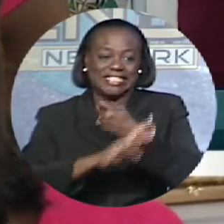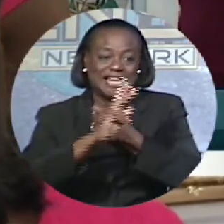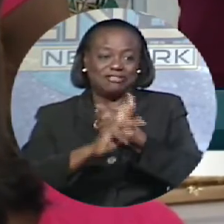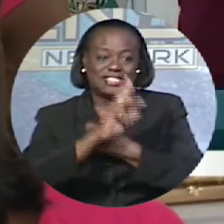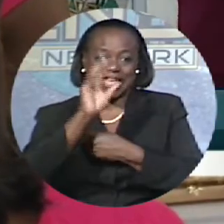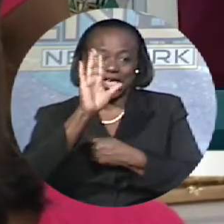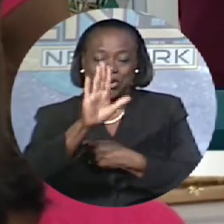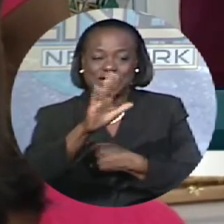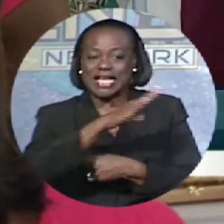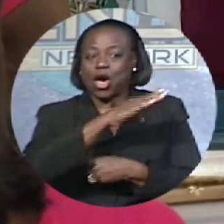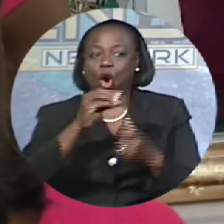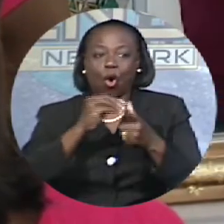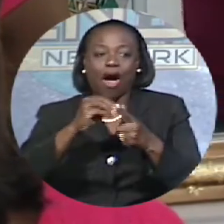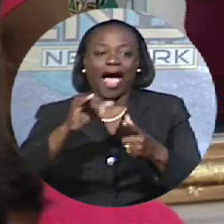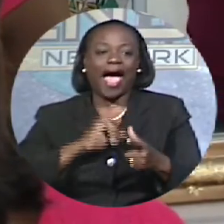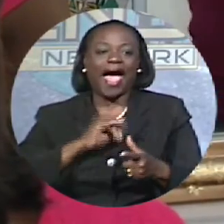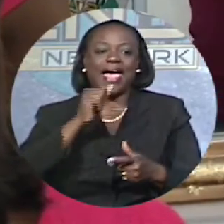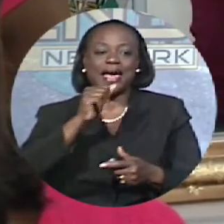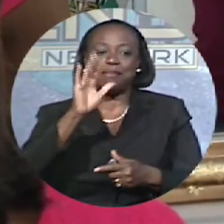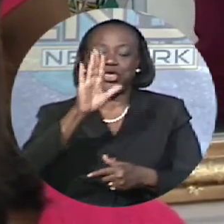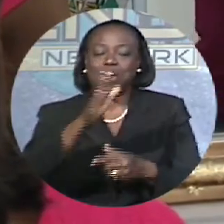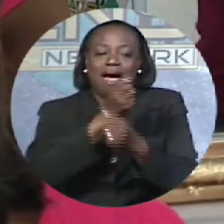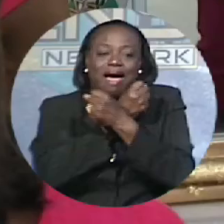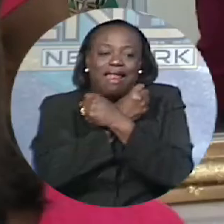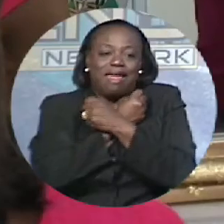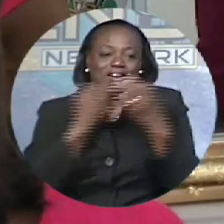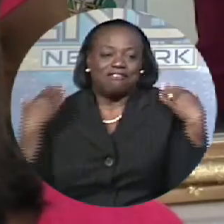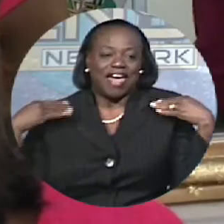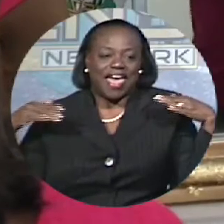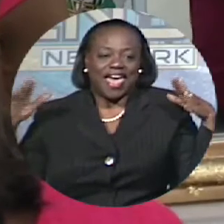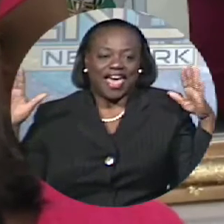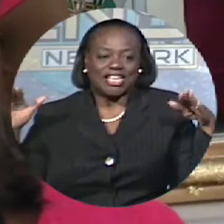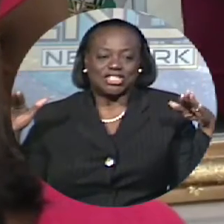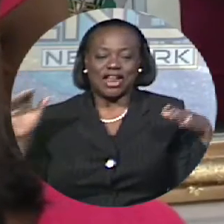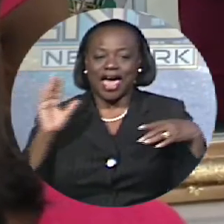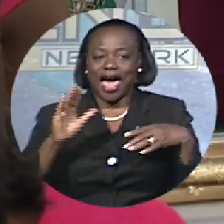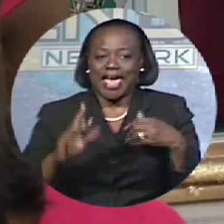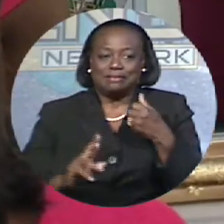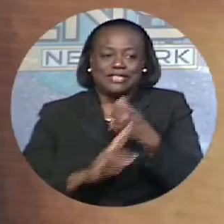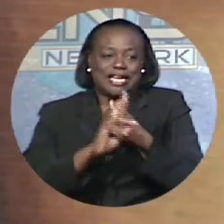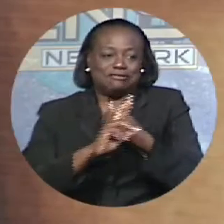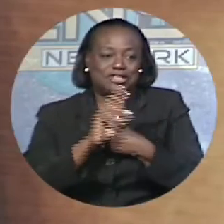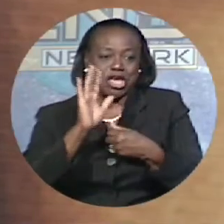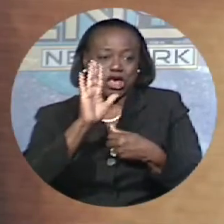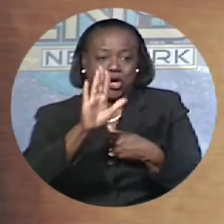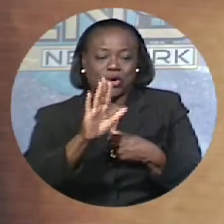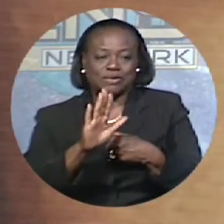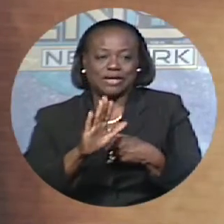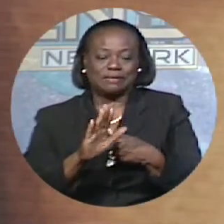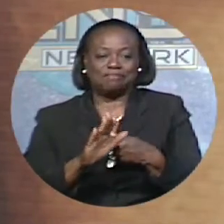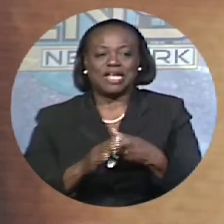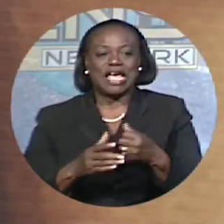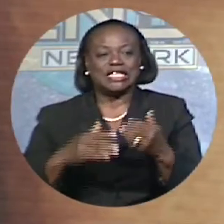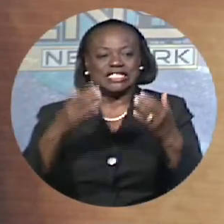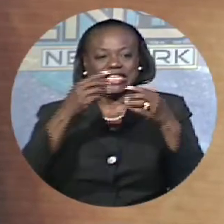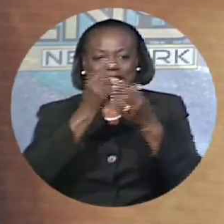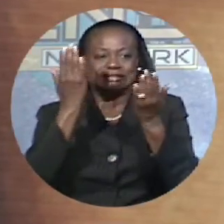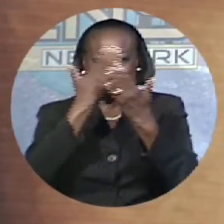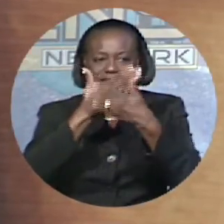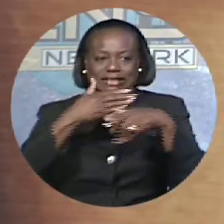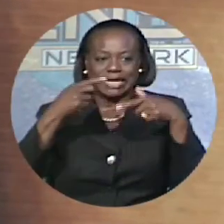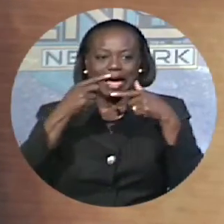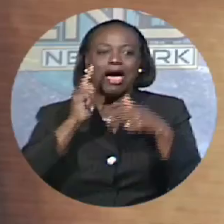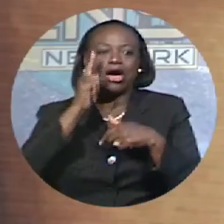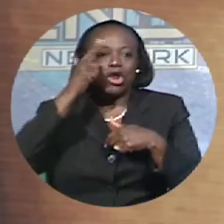love angel. Now, to achieve that I am dangerously yours look, you want to go with a smoky look over the